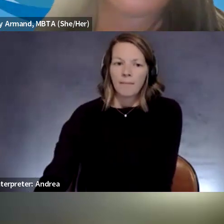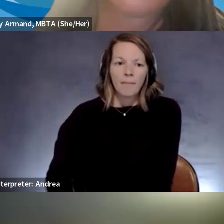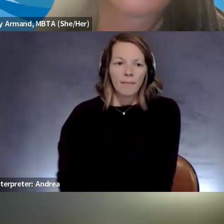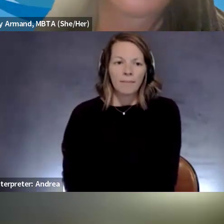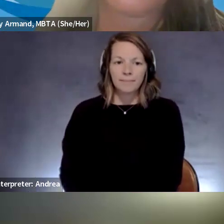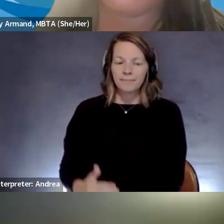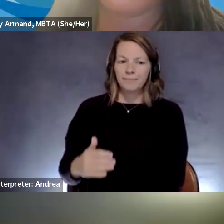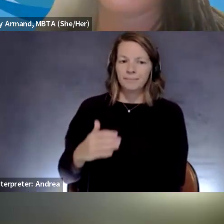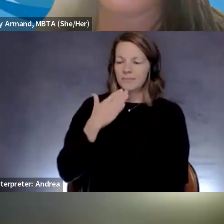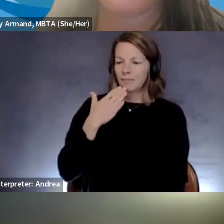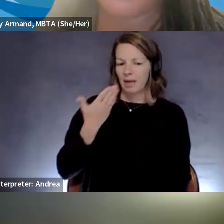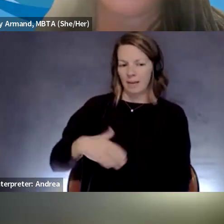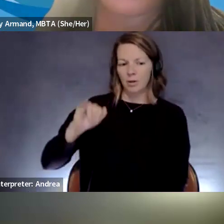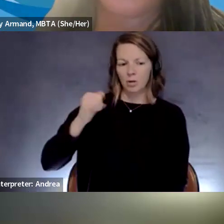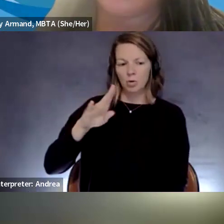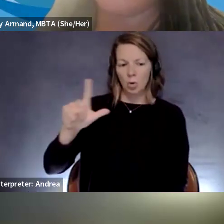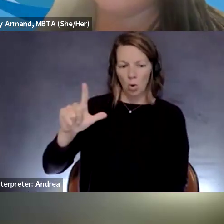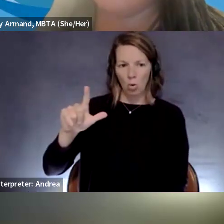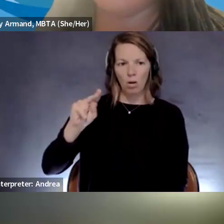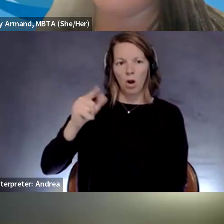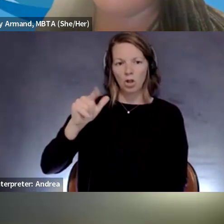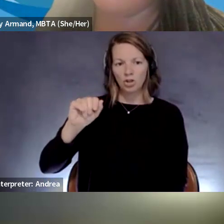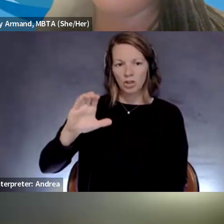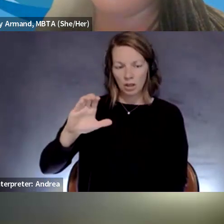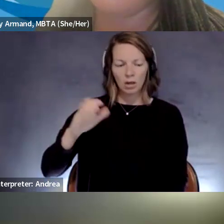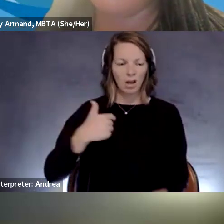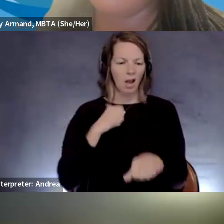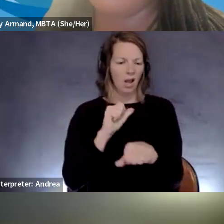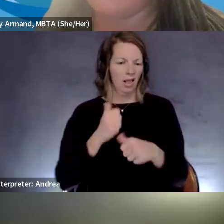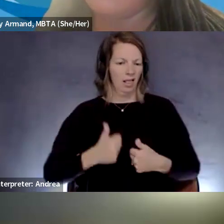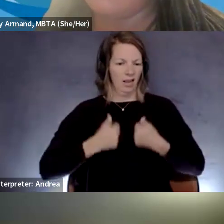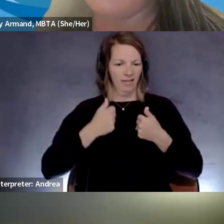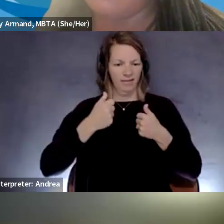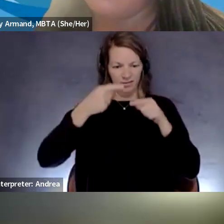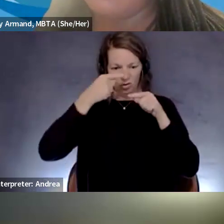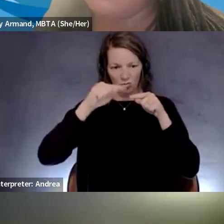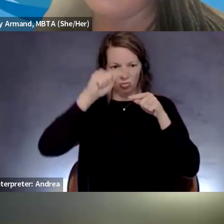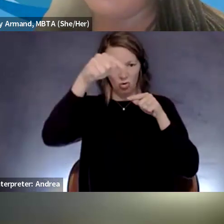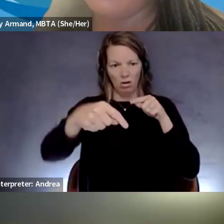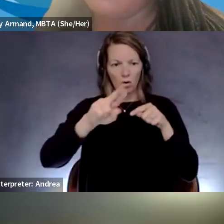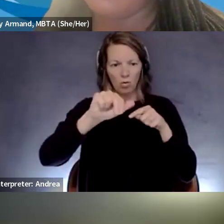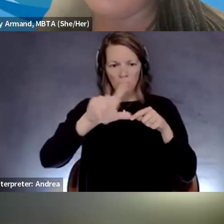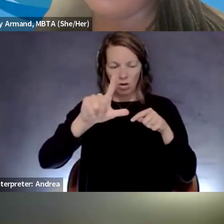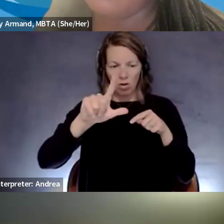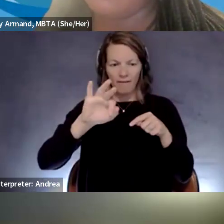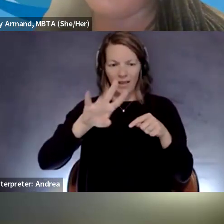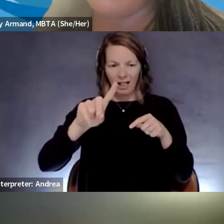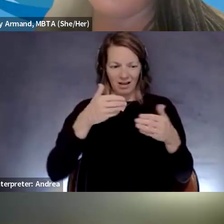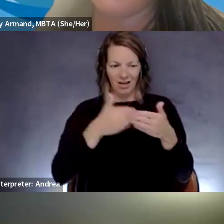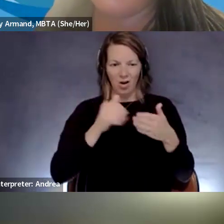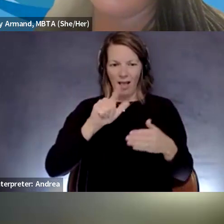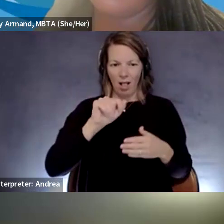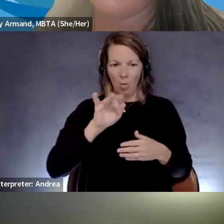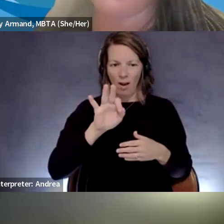Thank you. My name is Joel Nachik. I live just across Russell Field from Alewife Station and